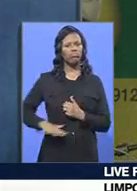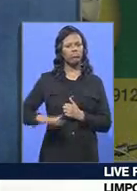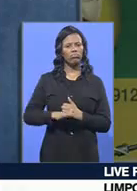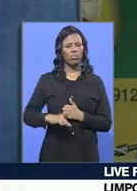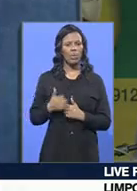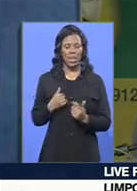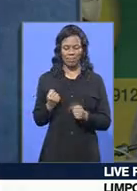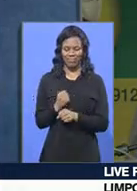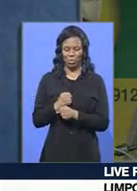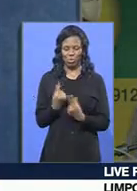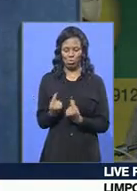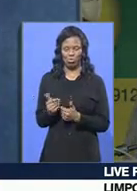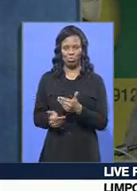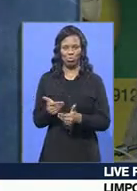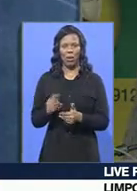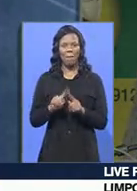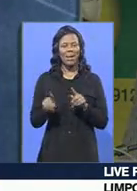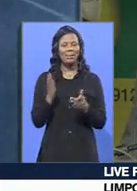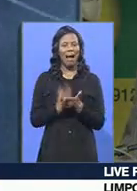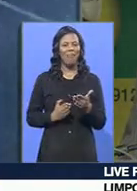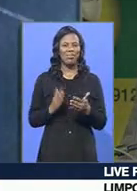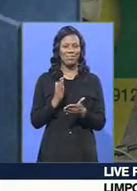managing white fears.